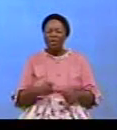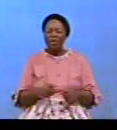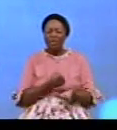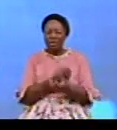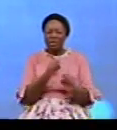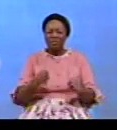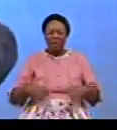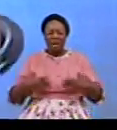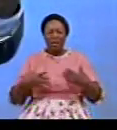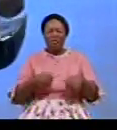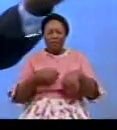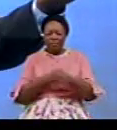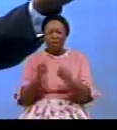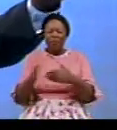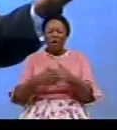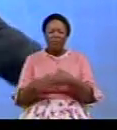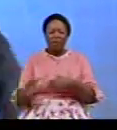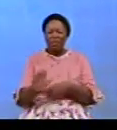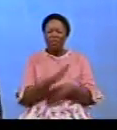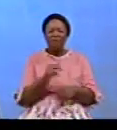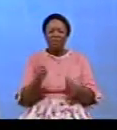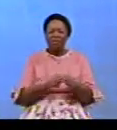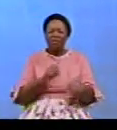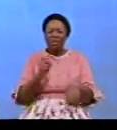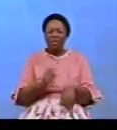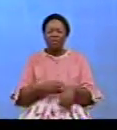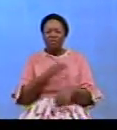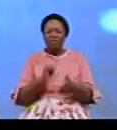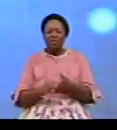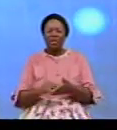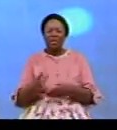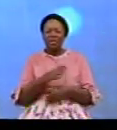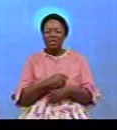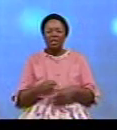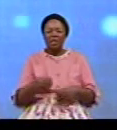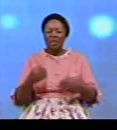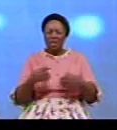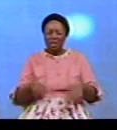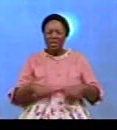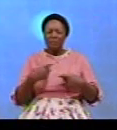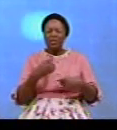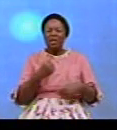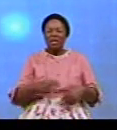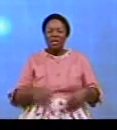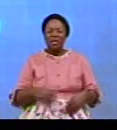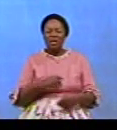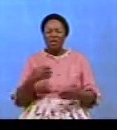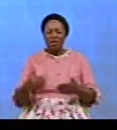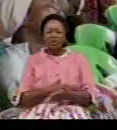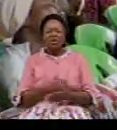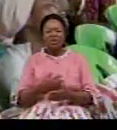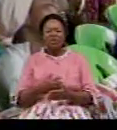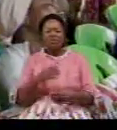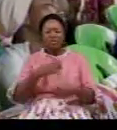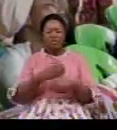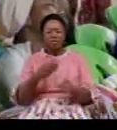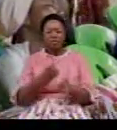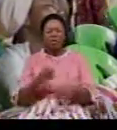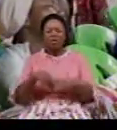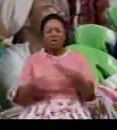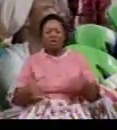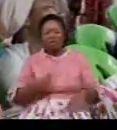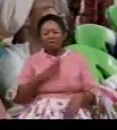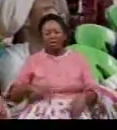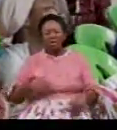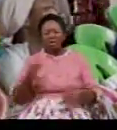Your experience will be permanent in Jesus' name. As new creatures in Christ, in make Jesus sure you wait. Name. Thank